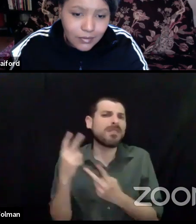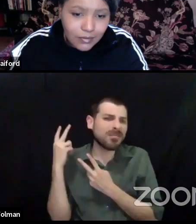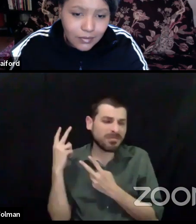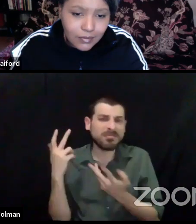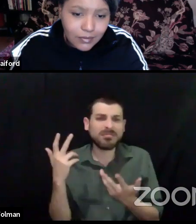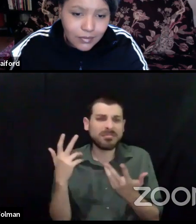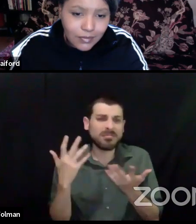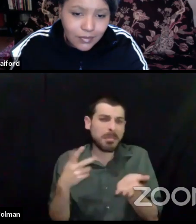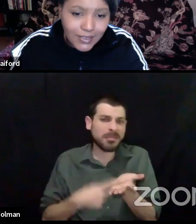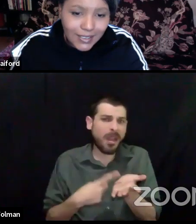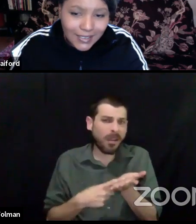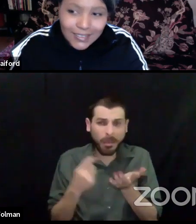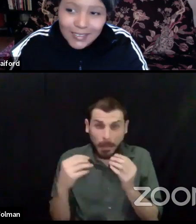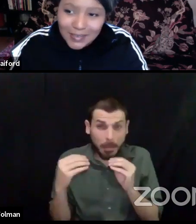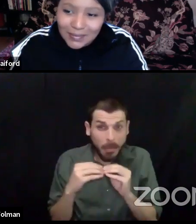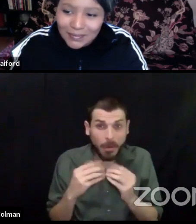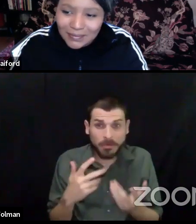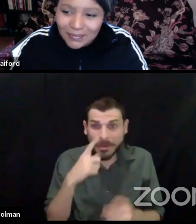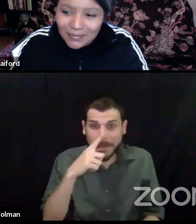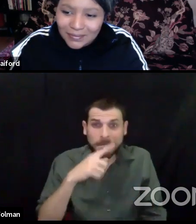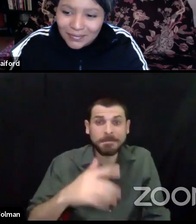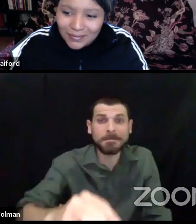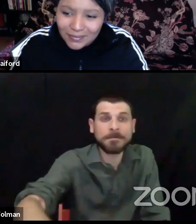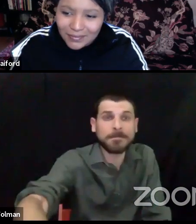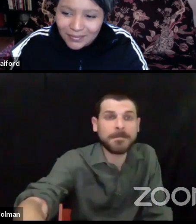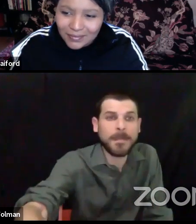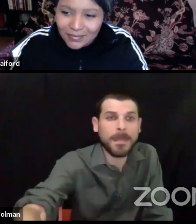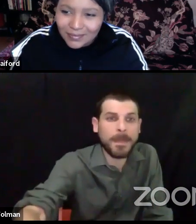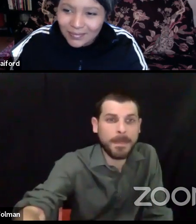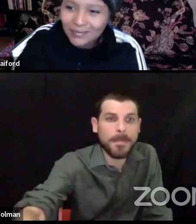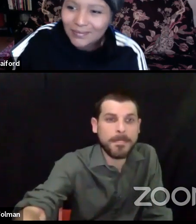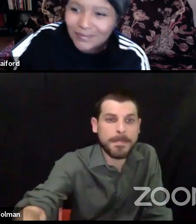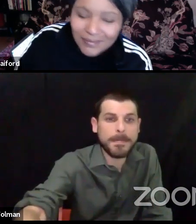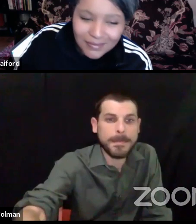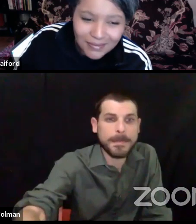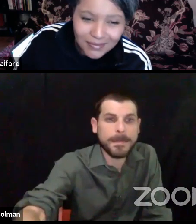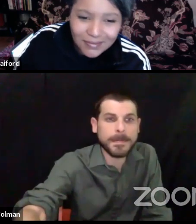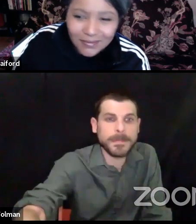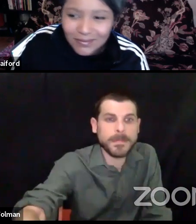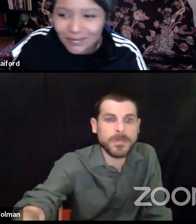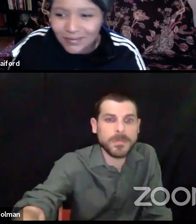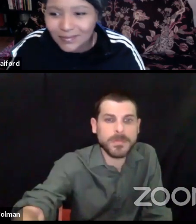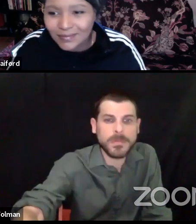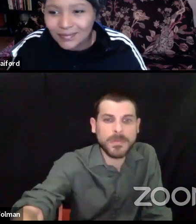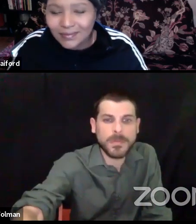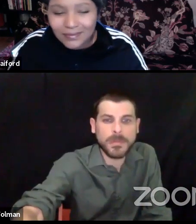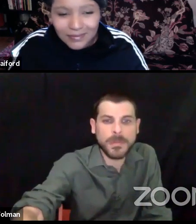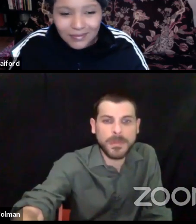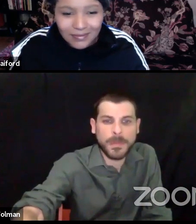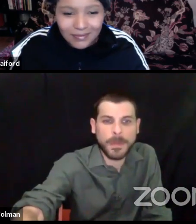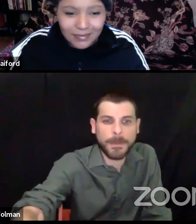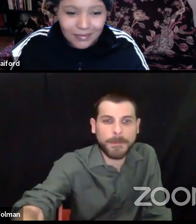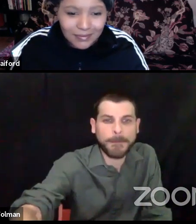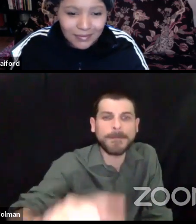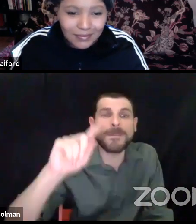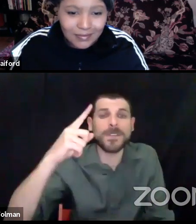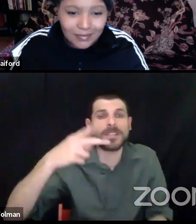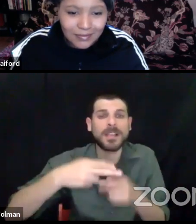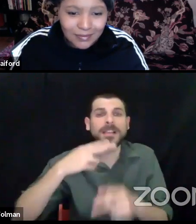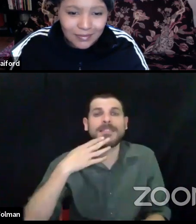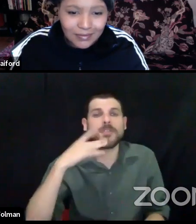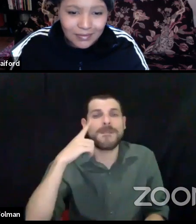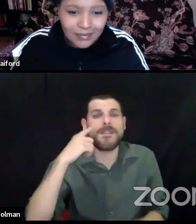and talk a little bit more. Yes. Okay, that's what's up. This first joint is called Thank You for Everything. It goes out to